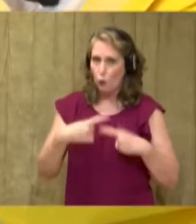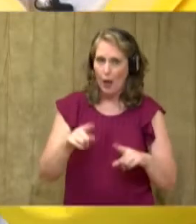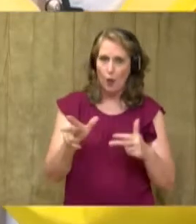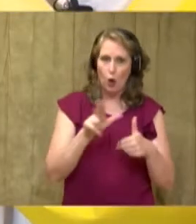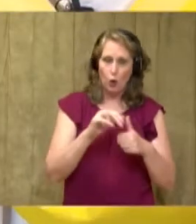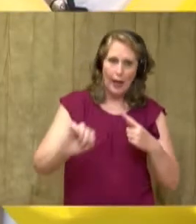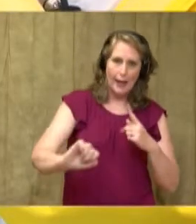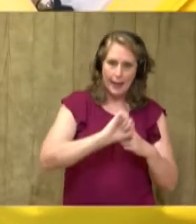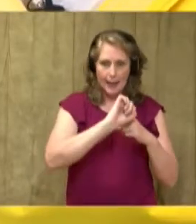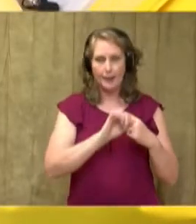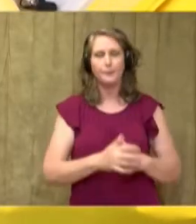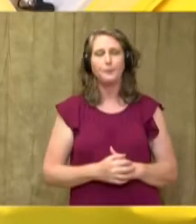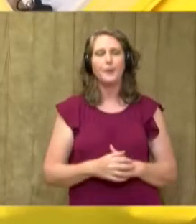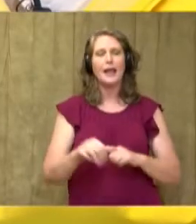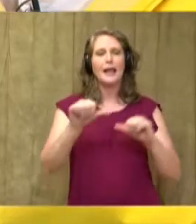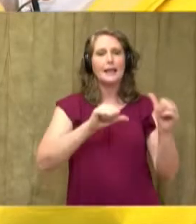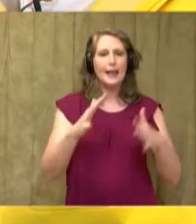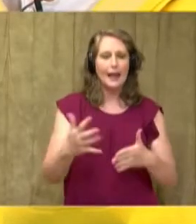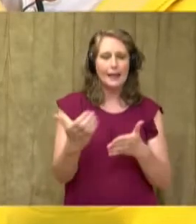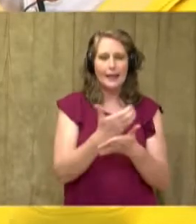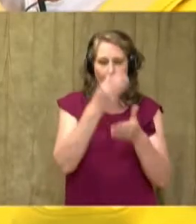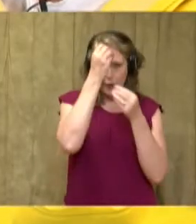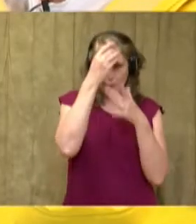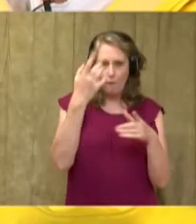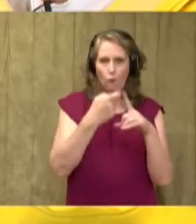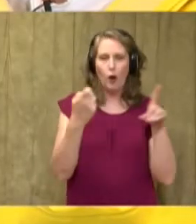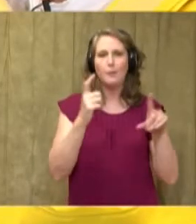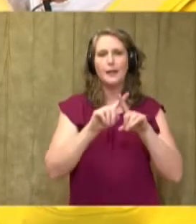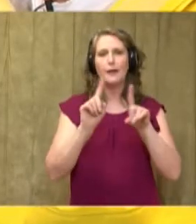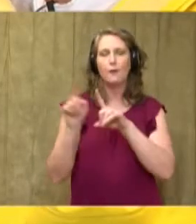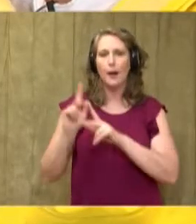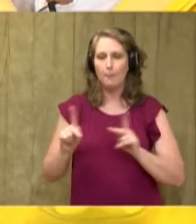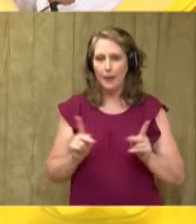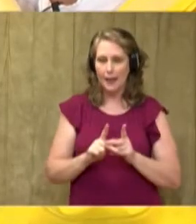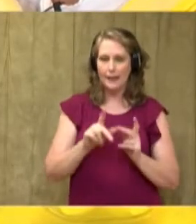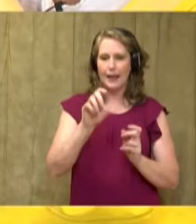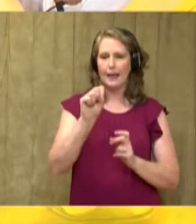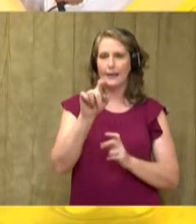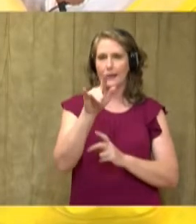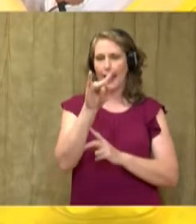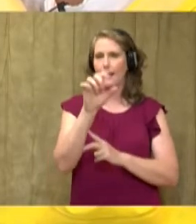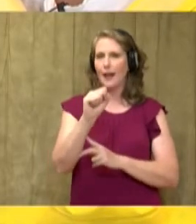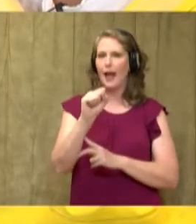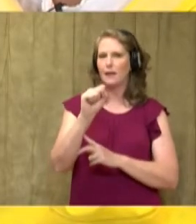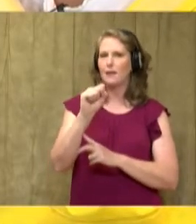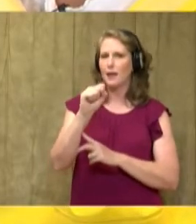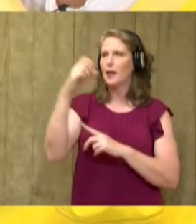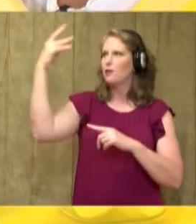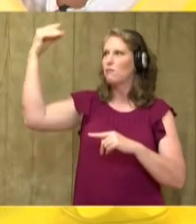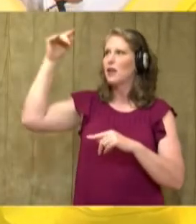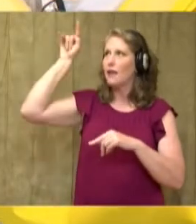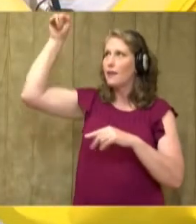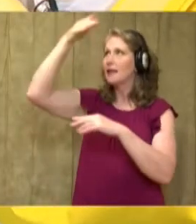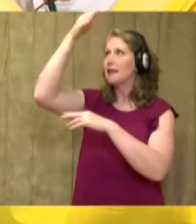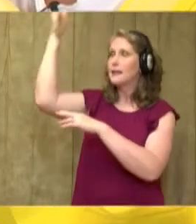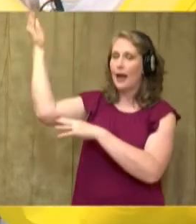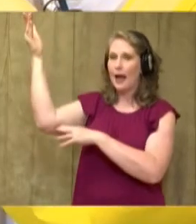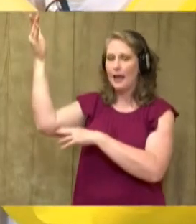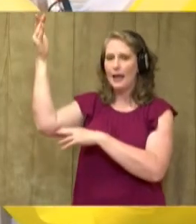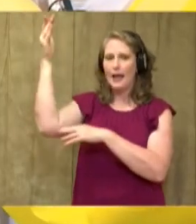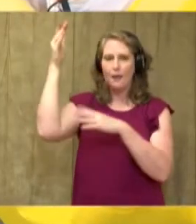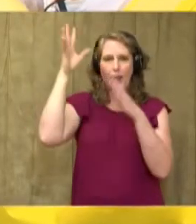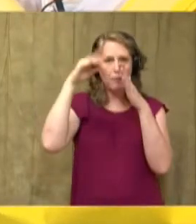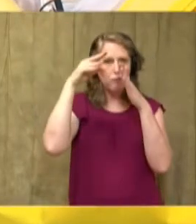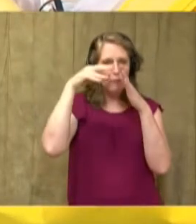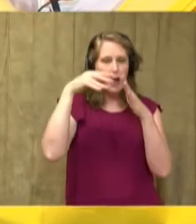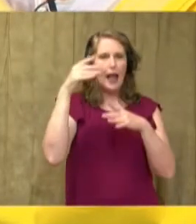Meteorologists gather information about hurricanes from many sources. Satellites measure the size of a hurricane and can help tell how fast and